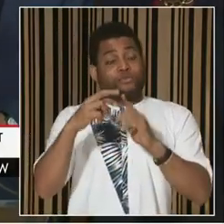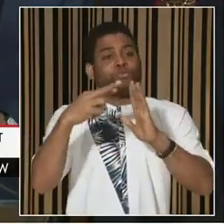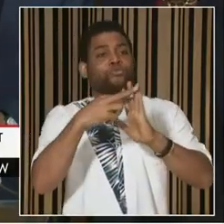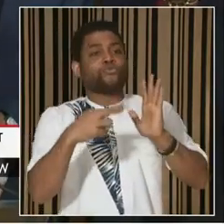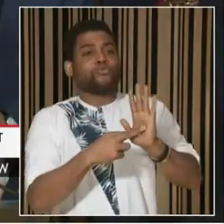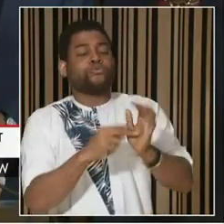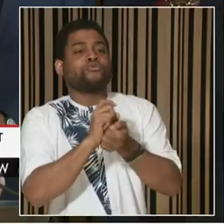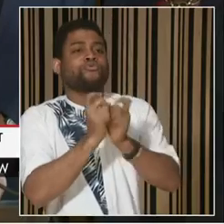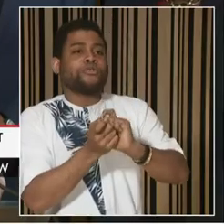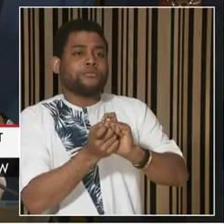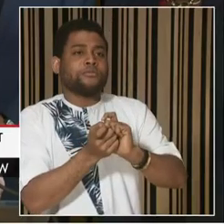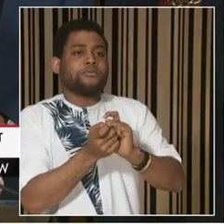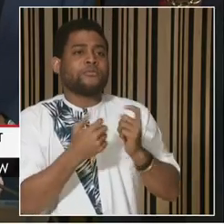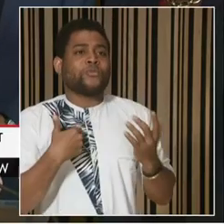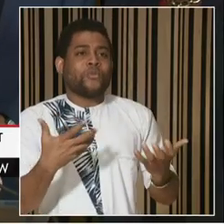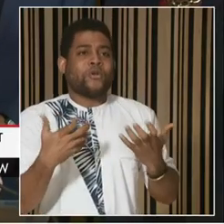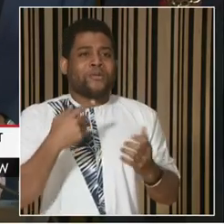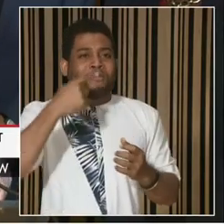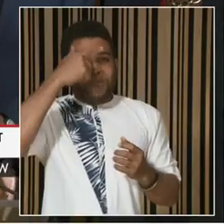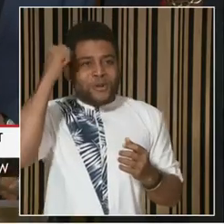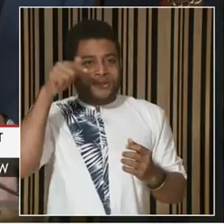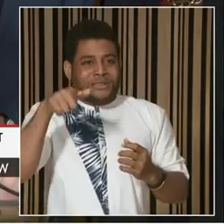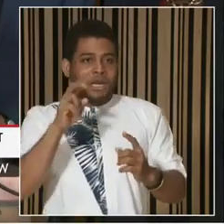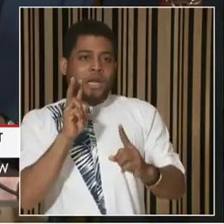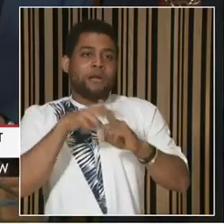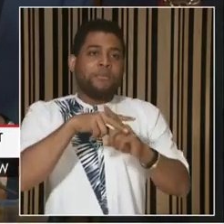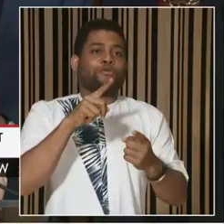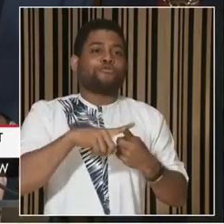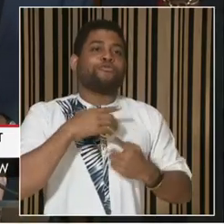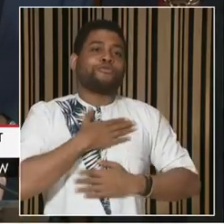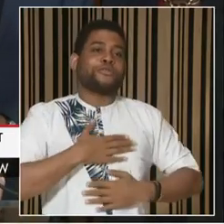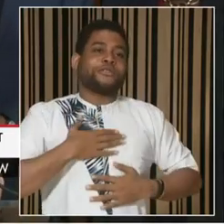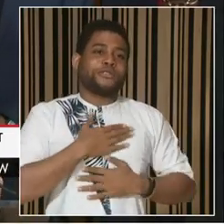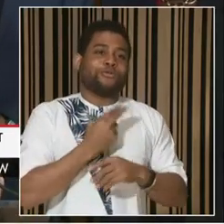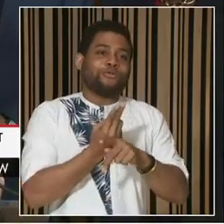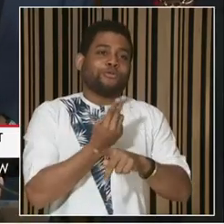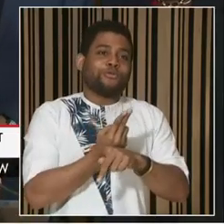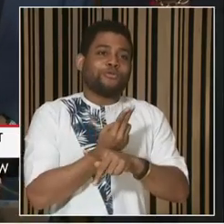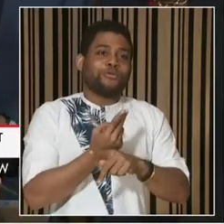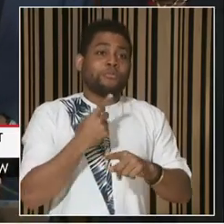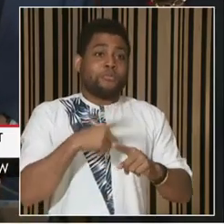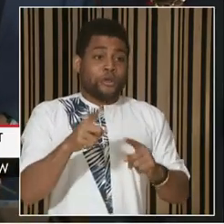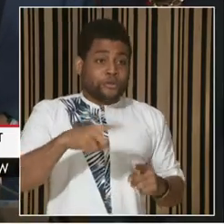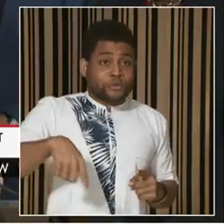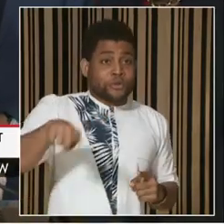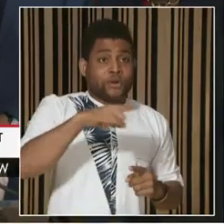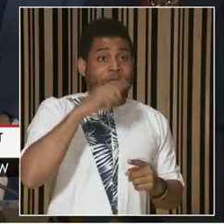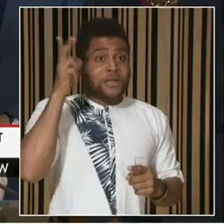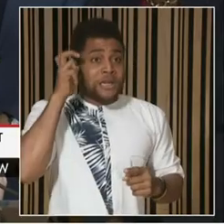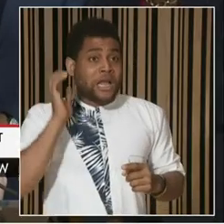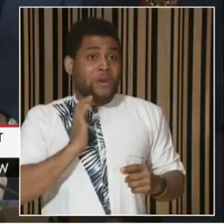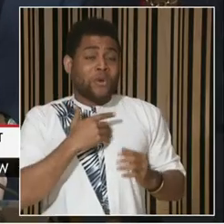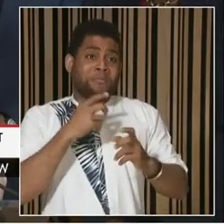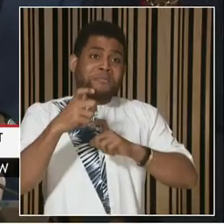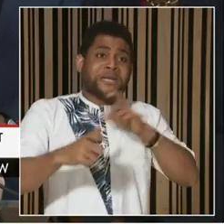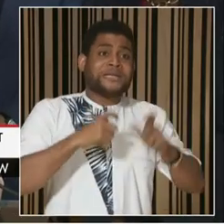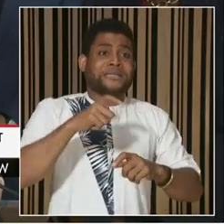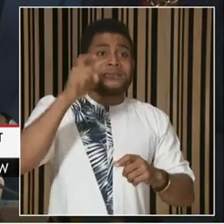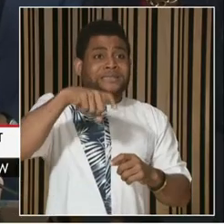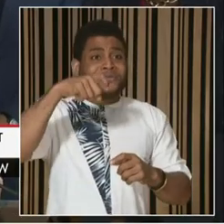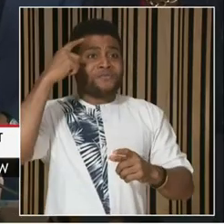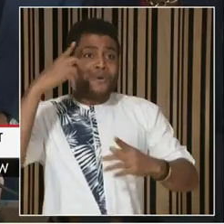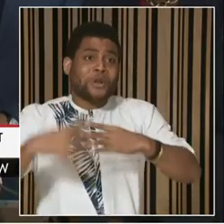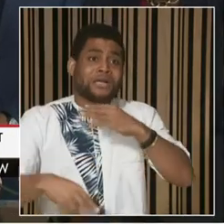they only support recreational uses. But you have heard our immense need for housing, for added jobs